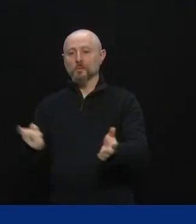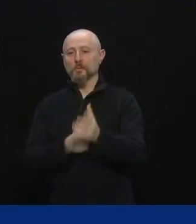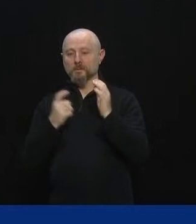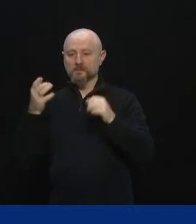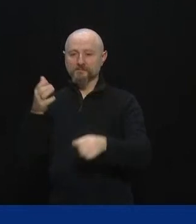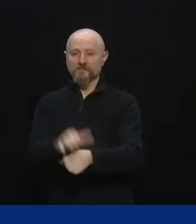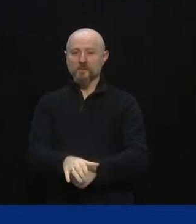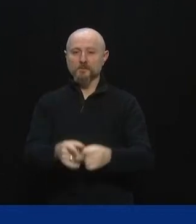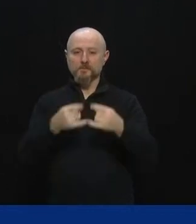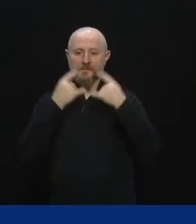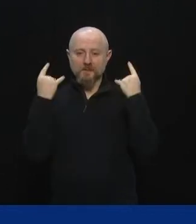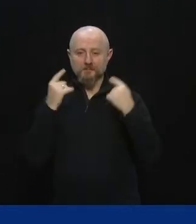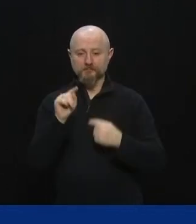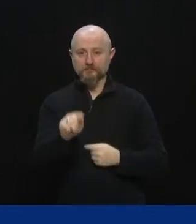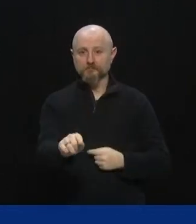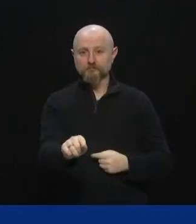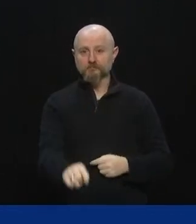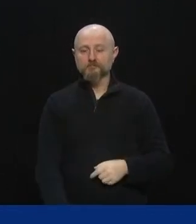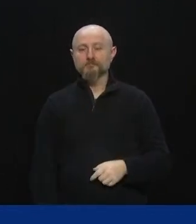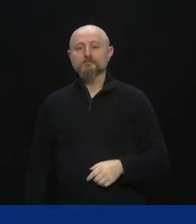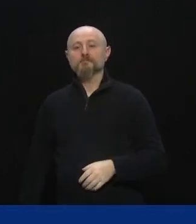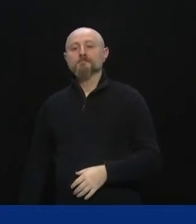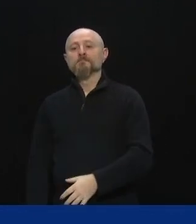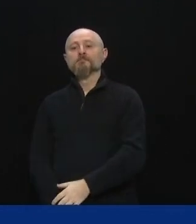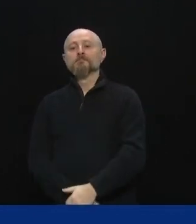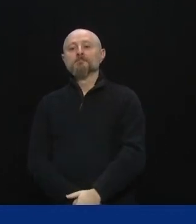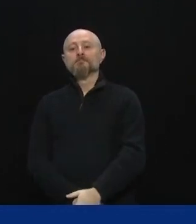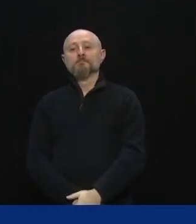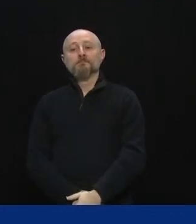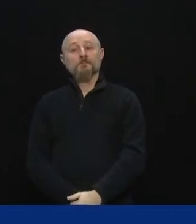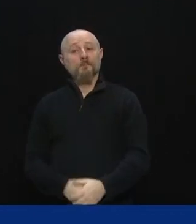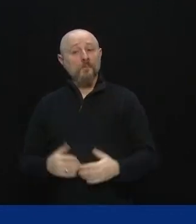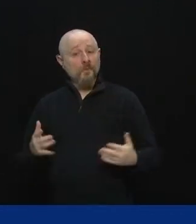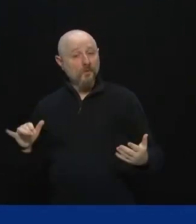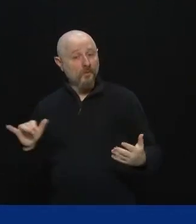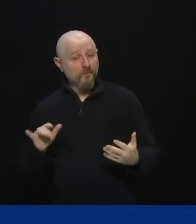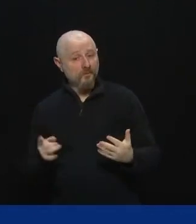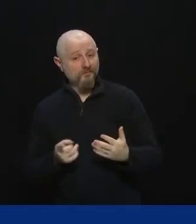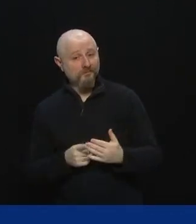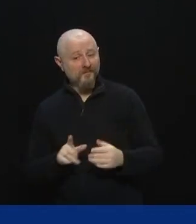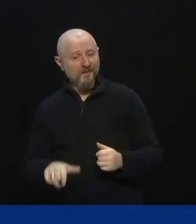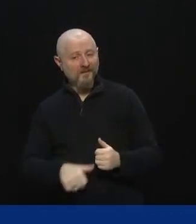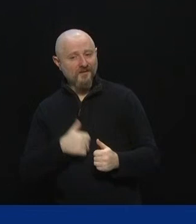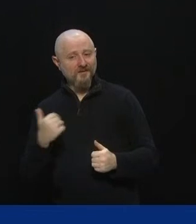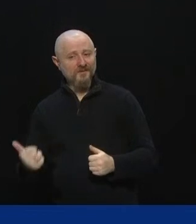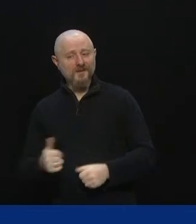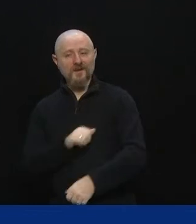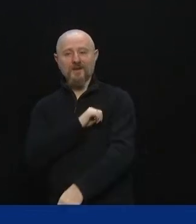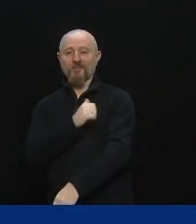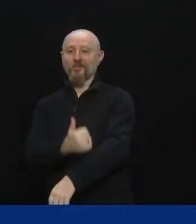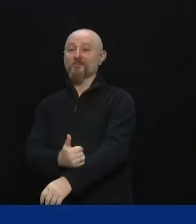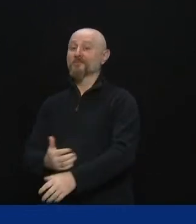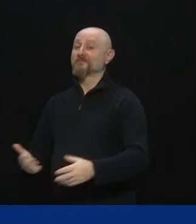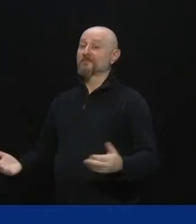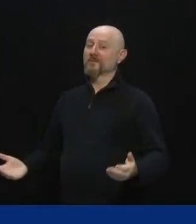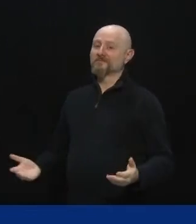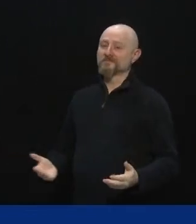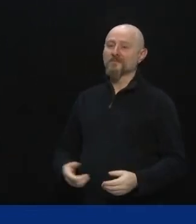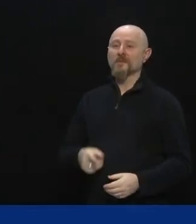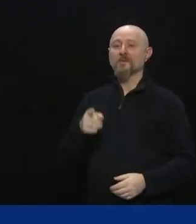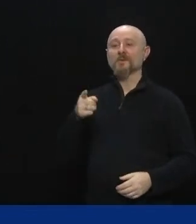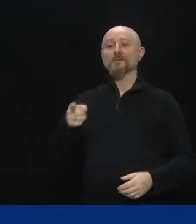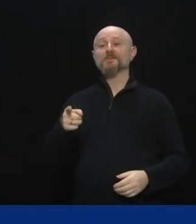masking instructions. And they also have an additional point of leverage, and that they fund all the